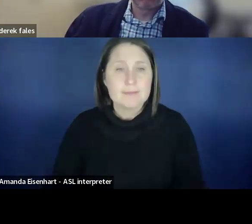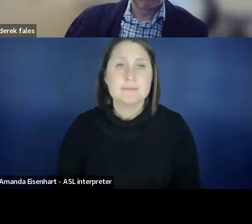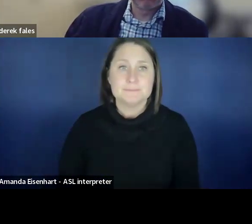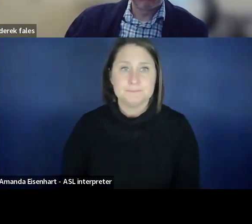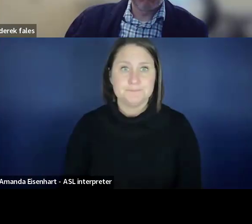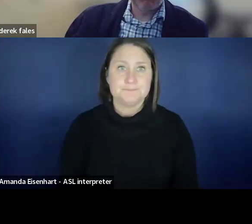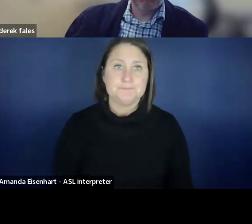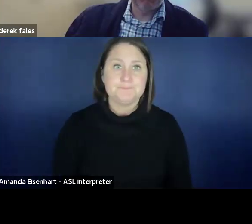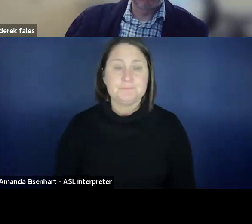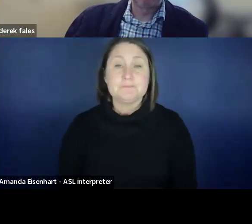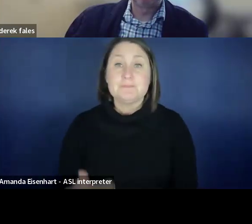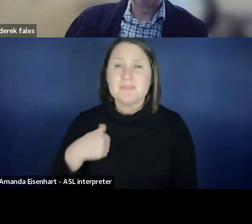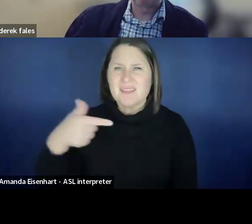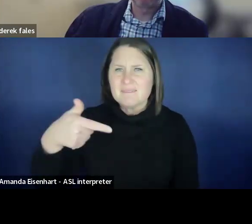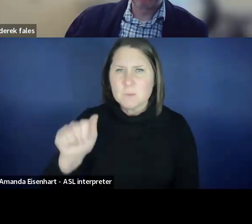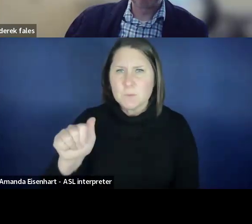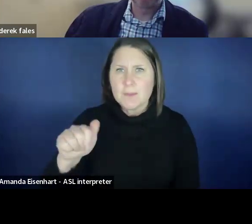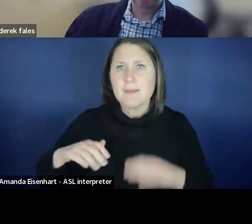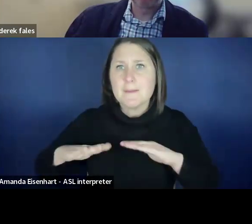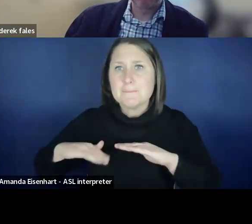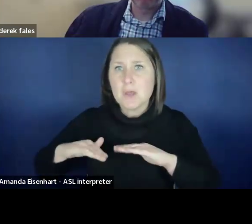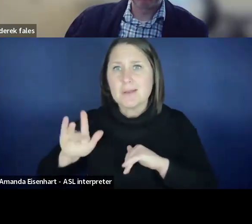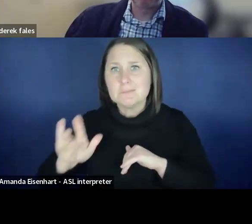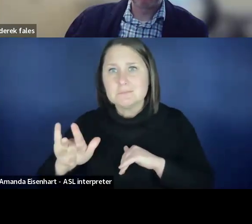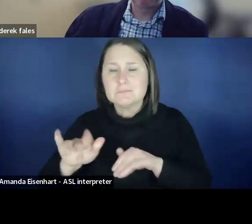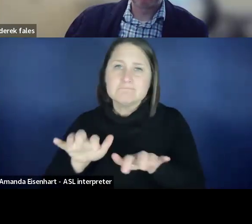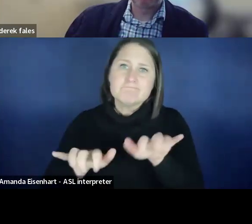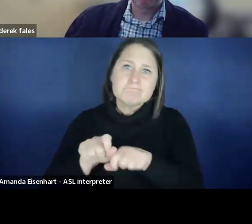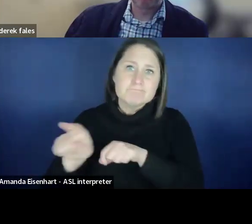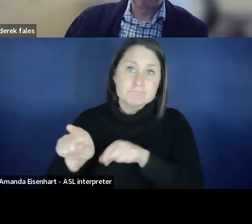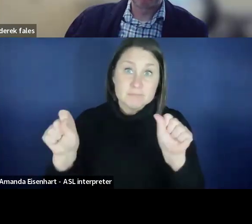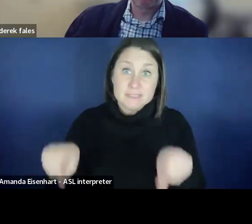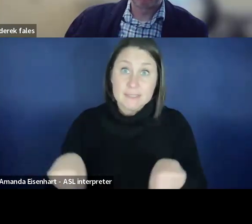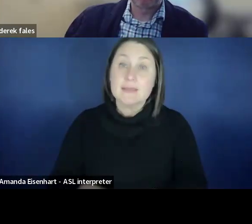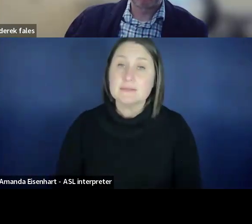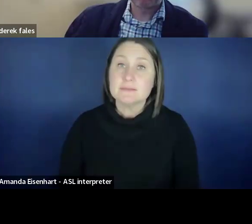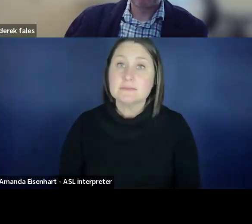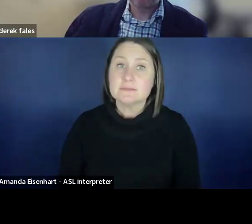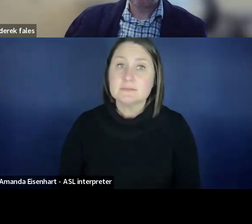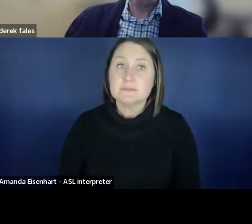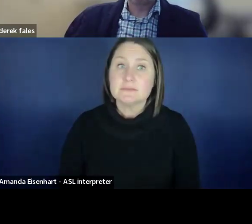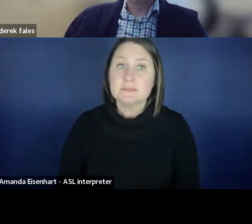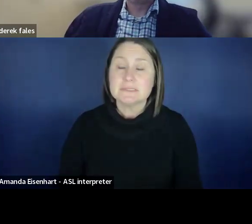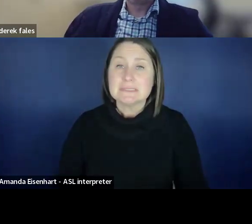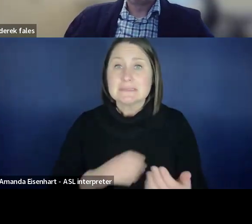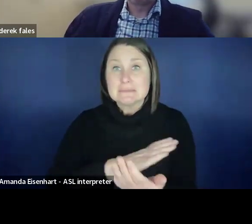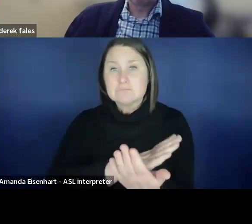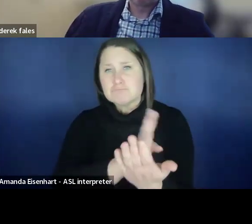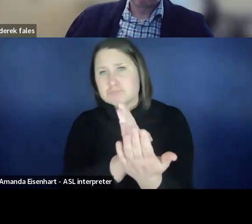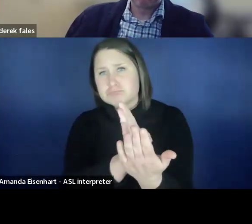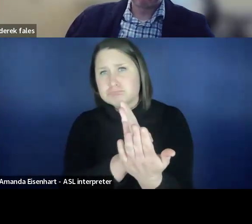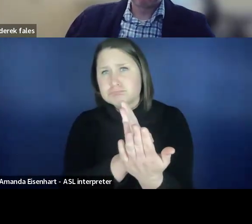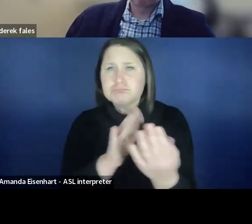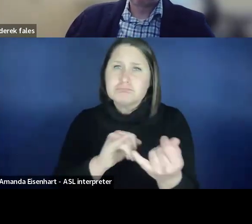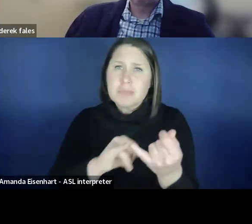right? There's a QA function down there at the bottom that you can put a question in, and we've left plenty of time for